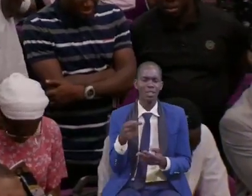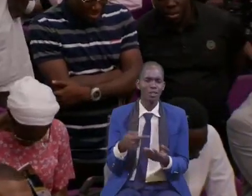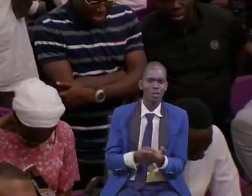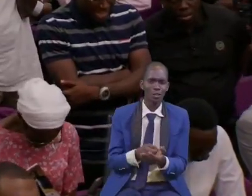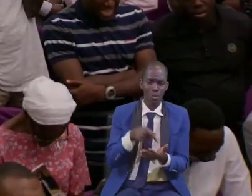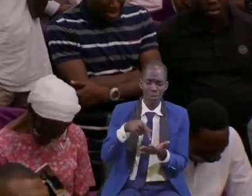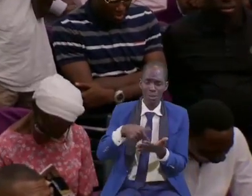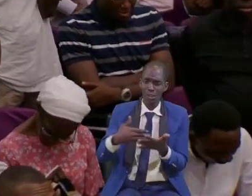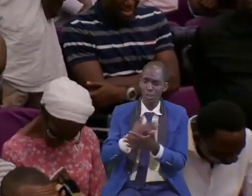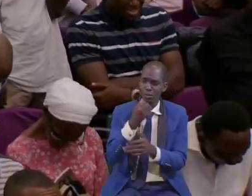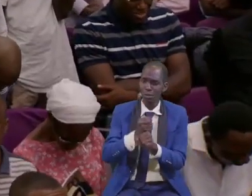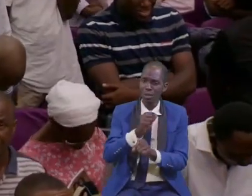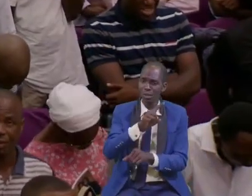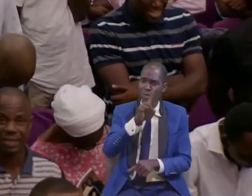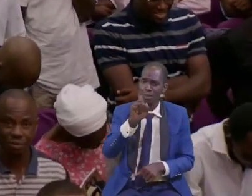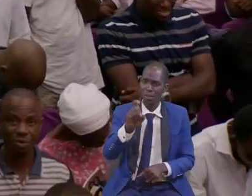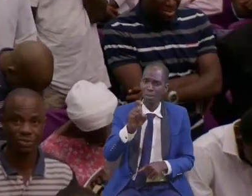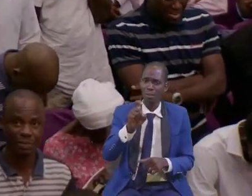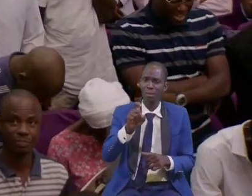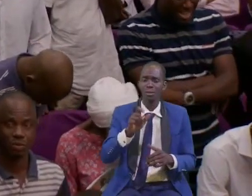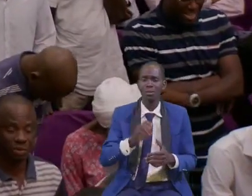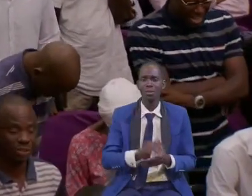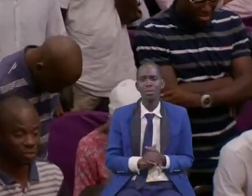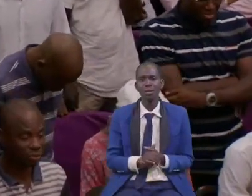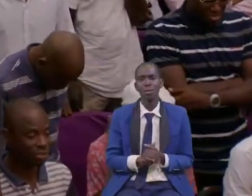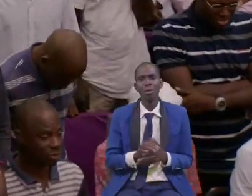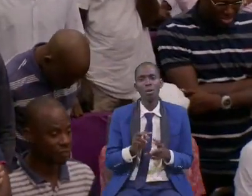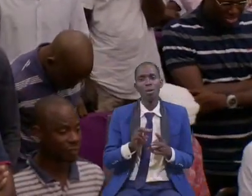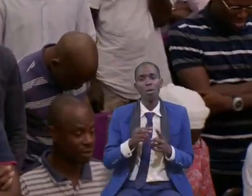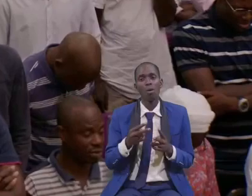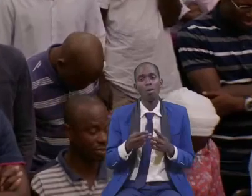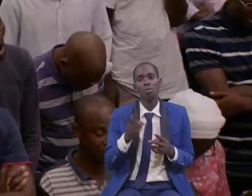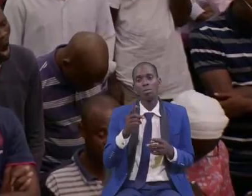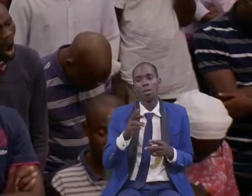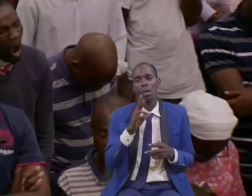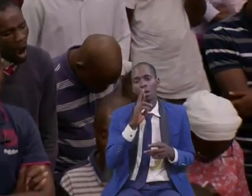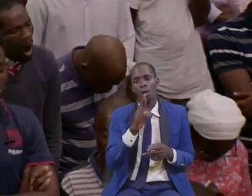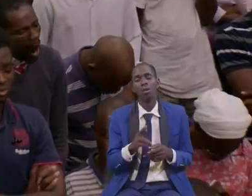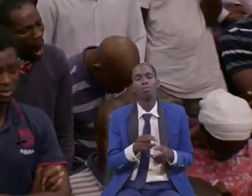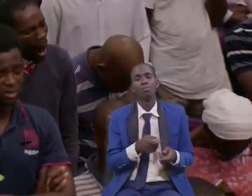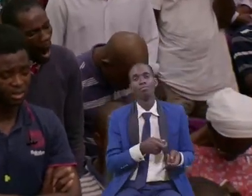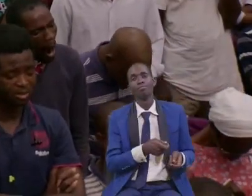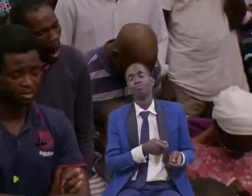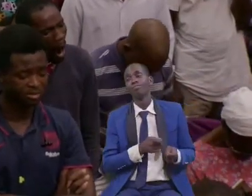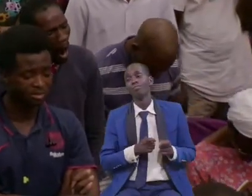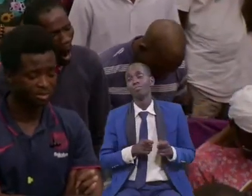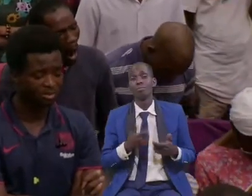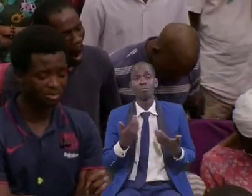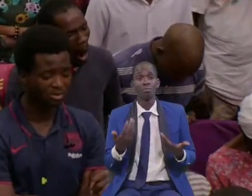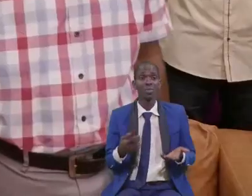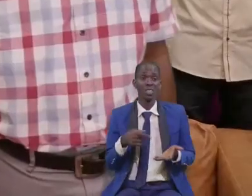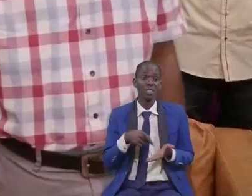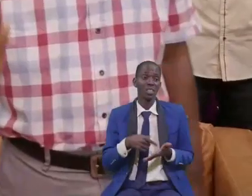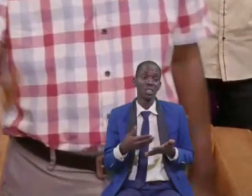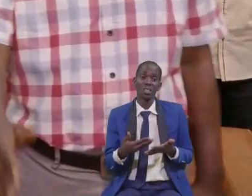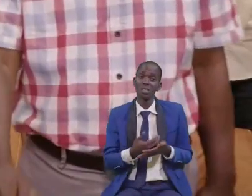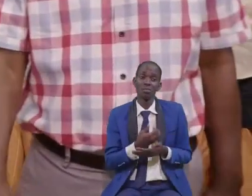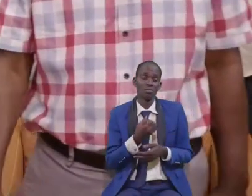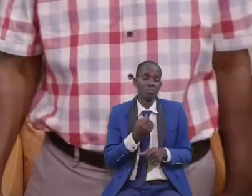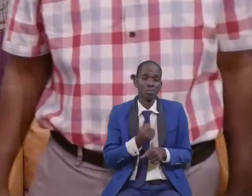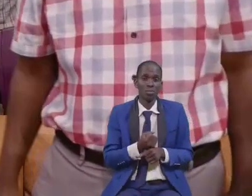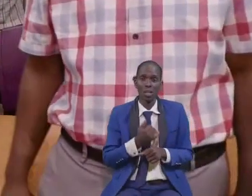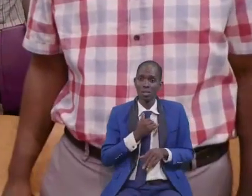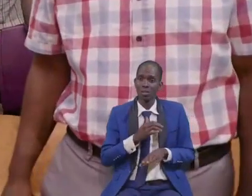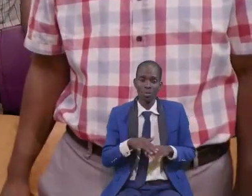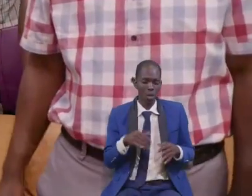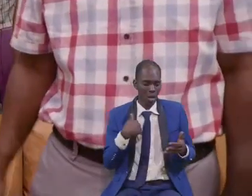new year? Or are you drawn back by, this is a new year and I don't have this, I